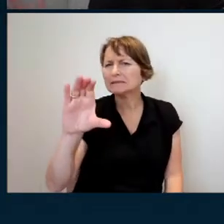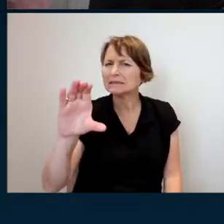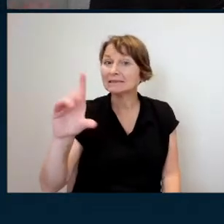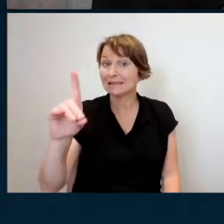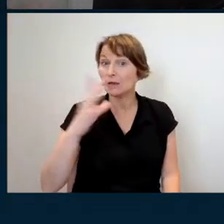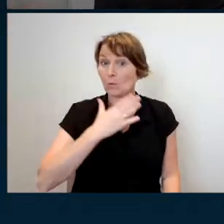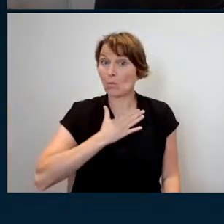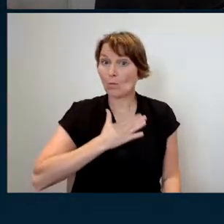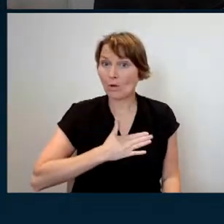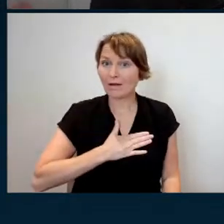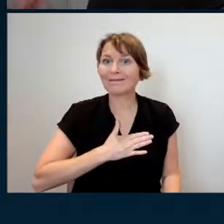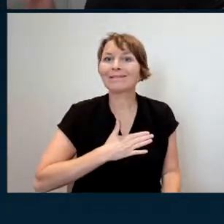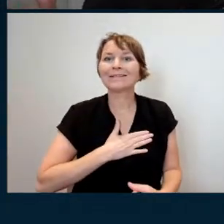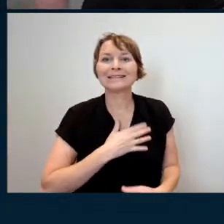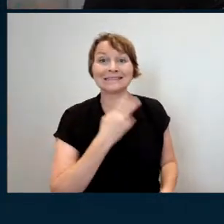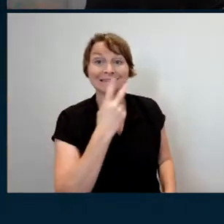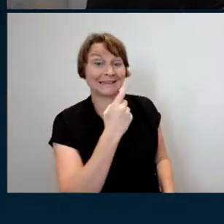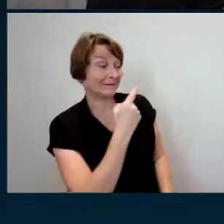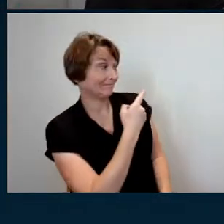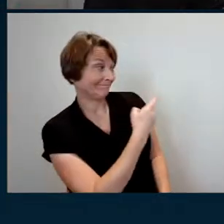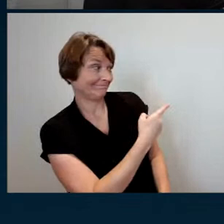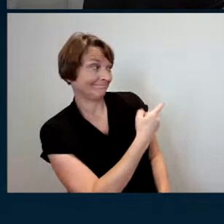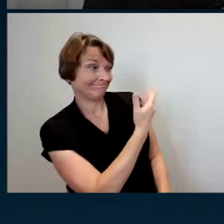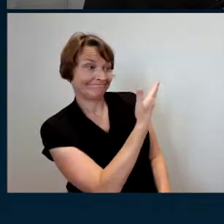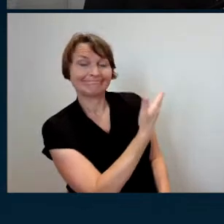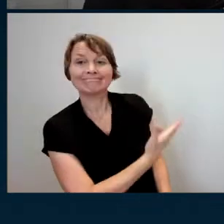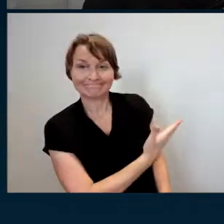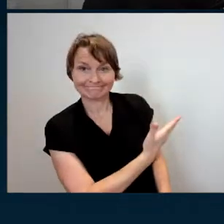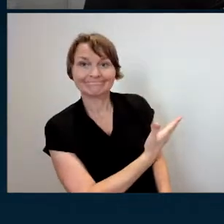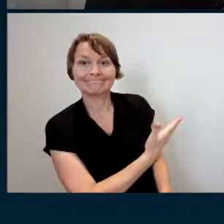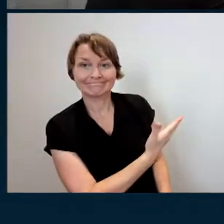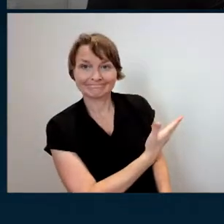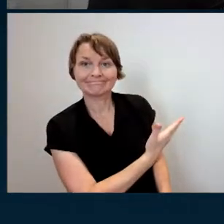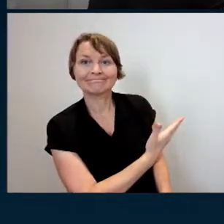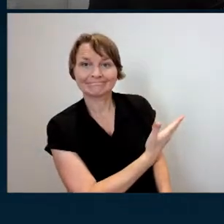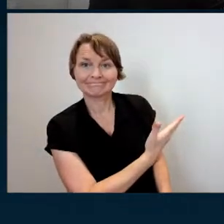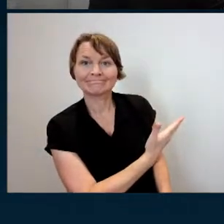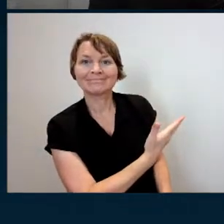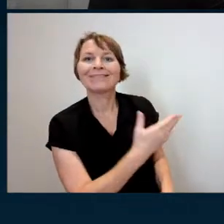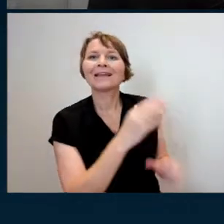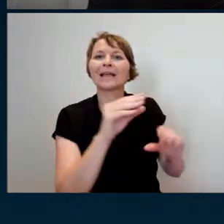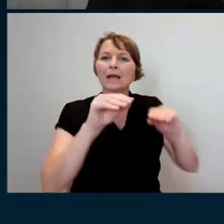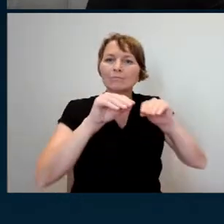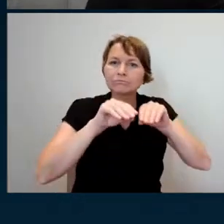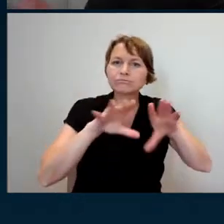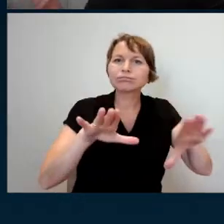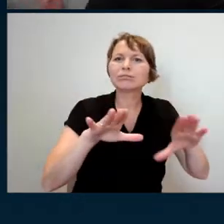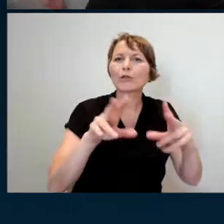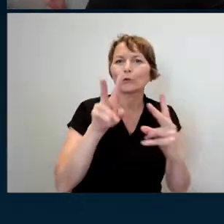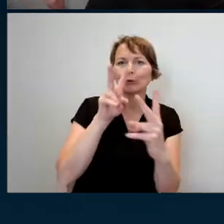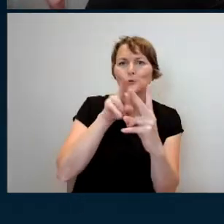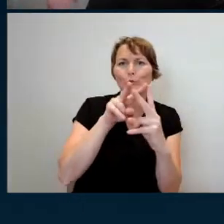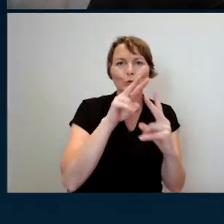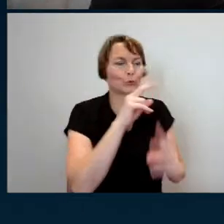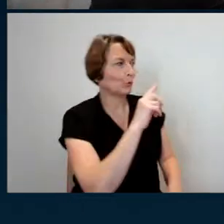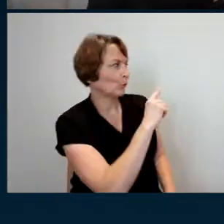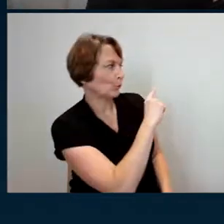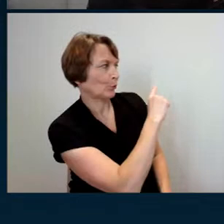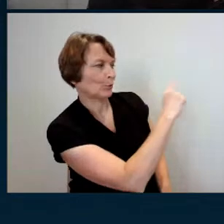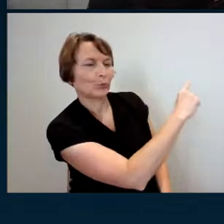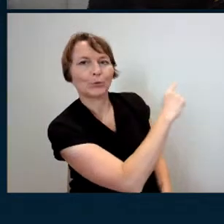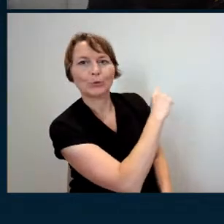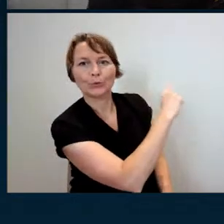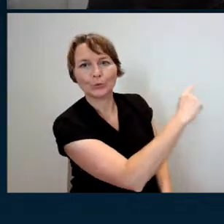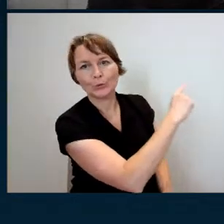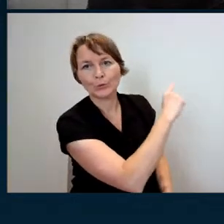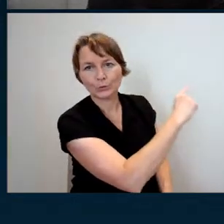team, and that's where you get with a deployment through Azure DevOps and now GitHub Actions. Here you can test